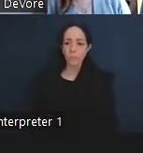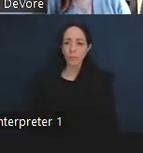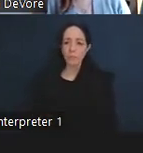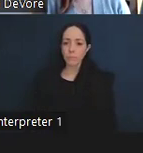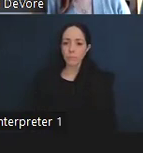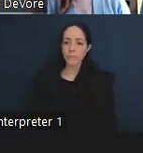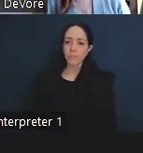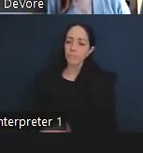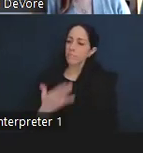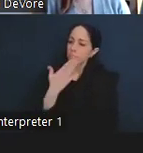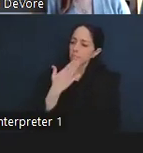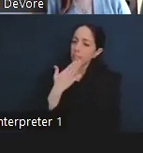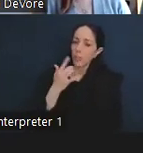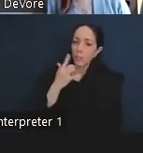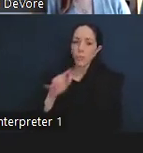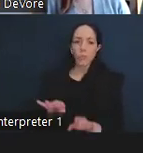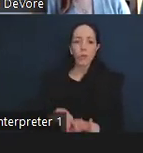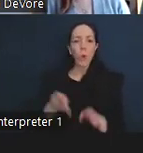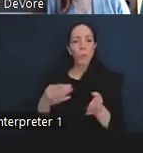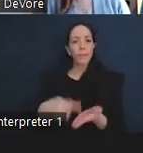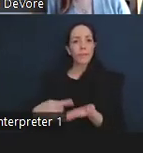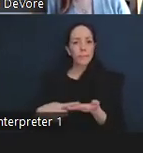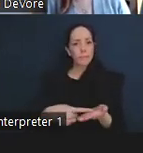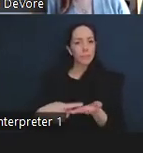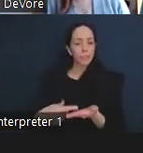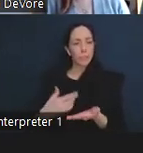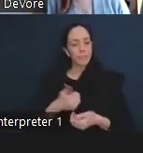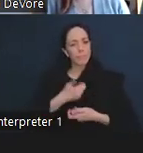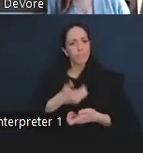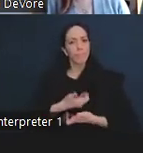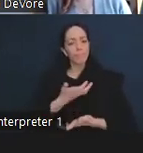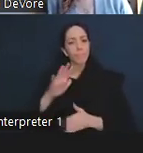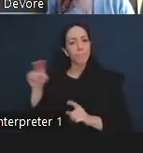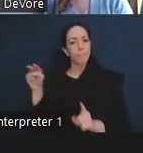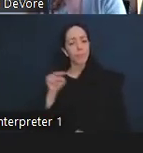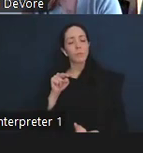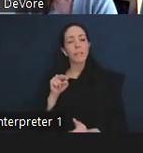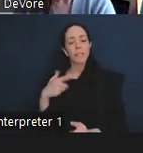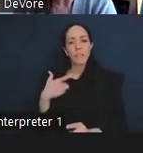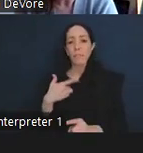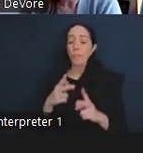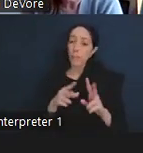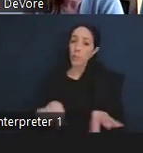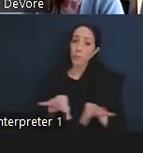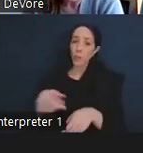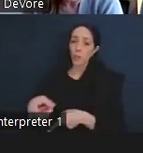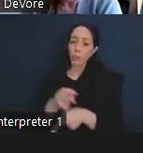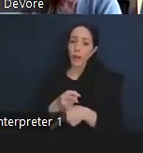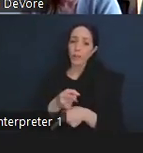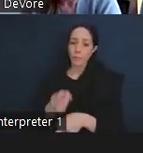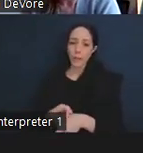Thank you, Carissa, for opening up and sharing that. I think that is a very important side of this that we need to think about.